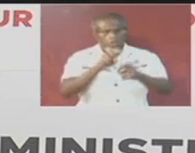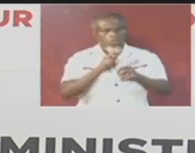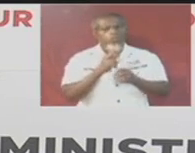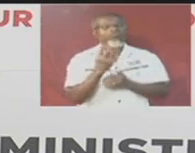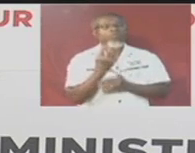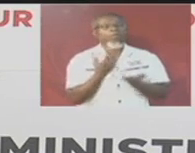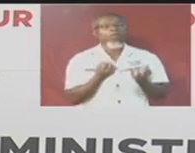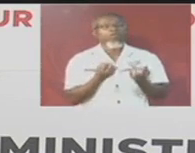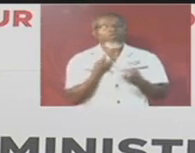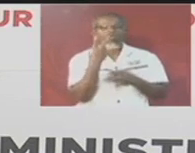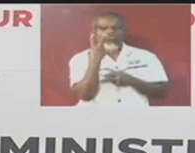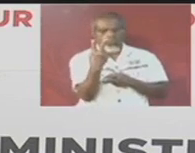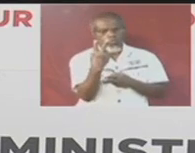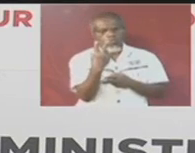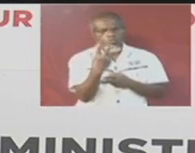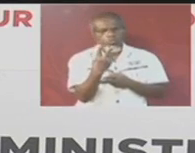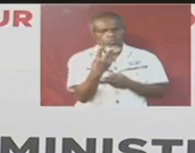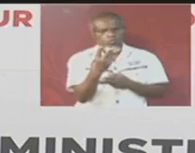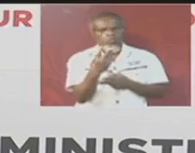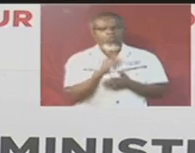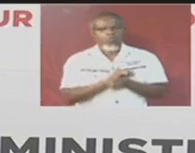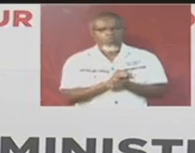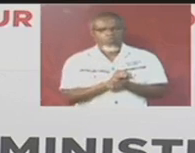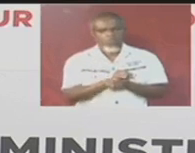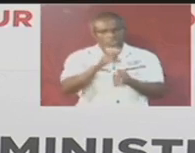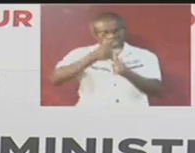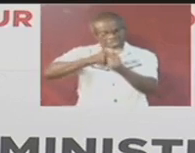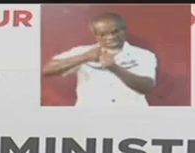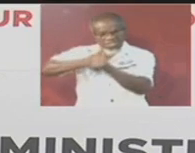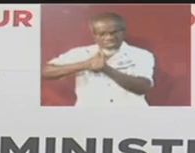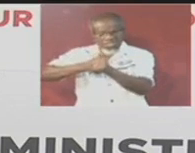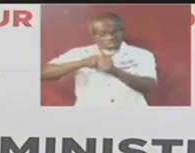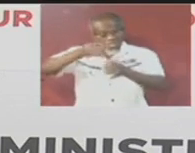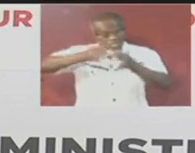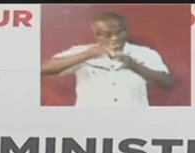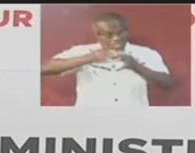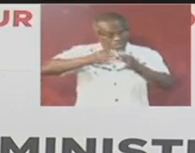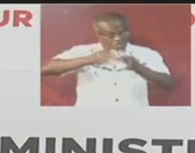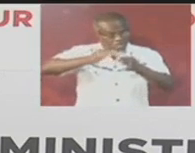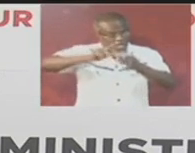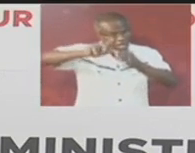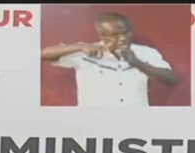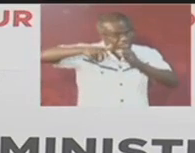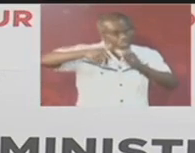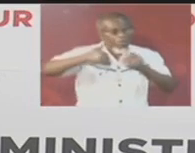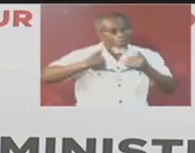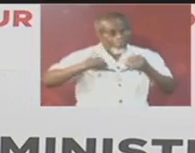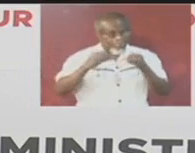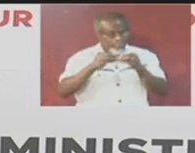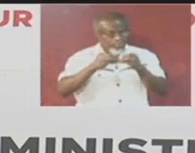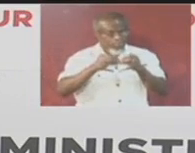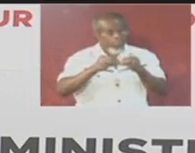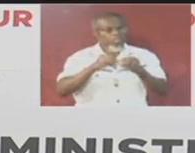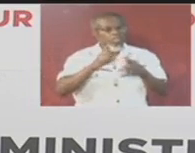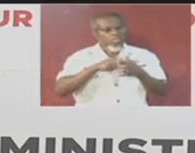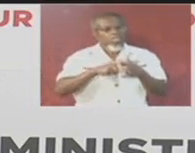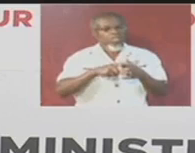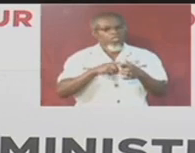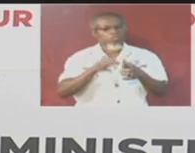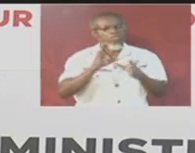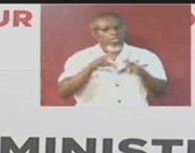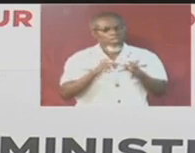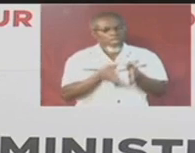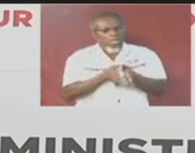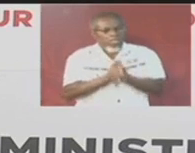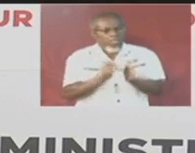per media house in the first instance, and if time permits, we will allow 1 additional question for media representative. Ladies